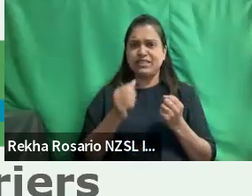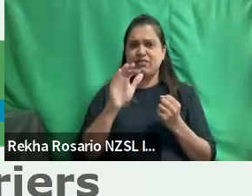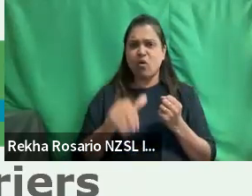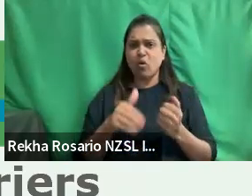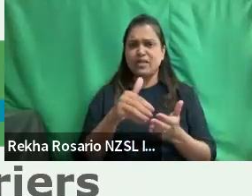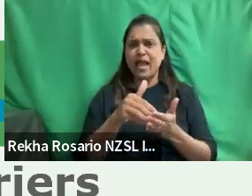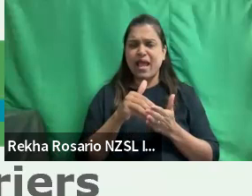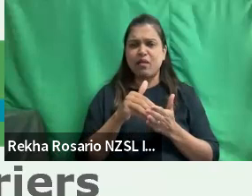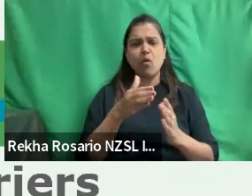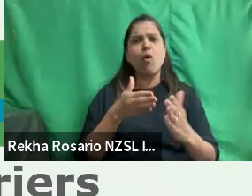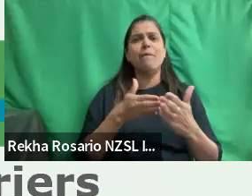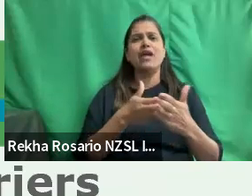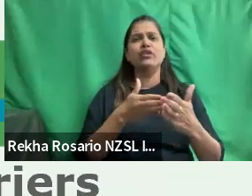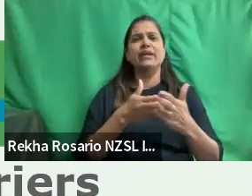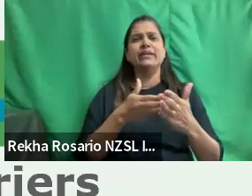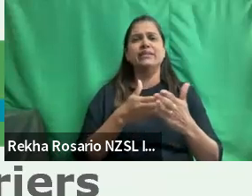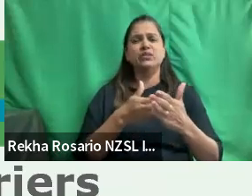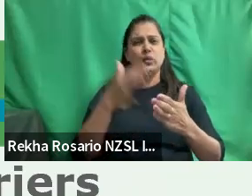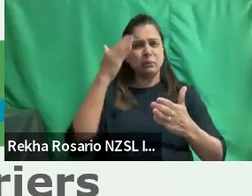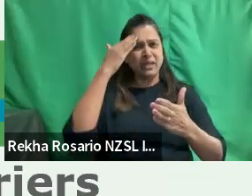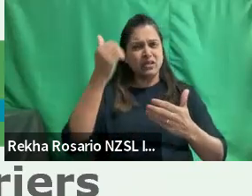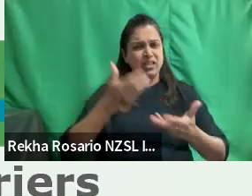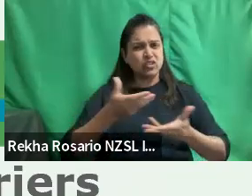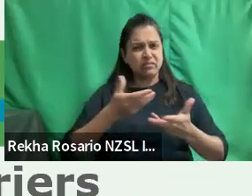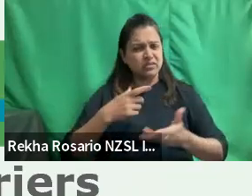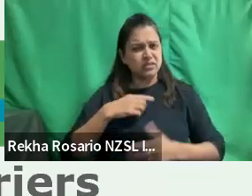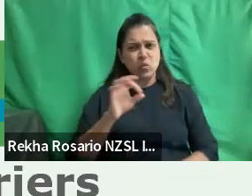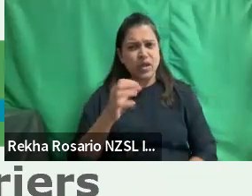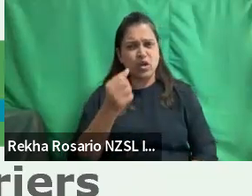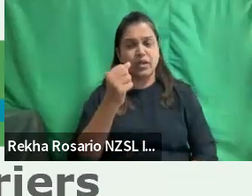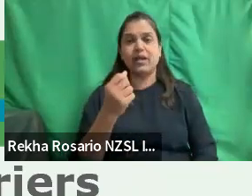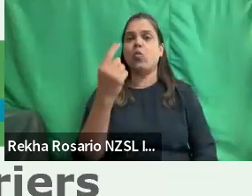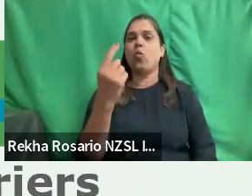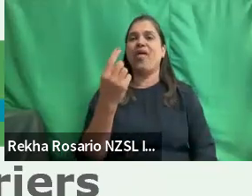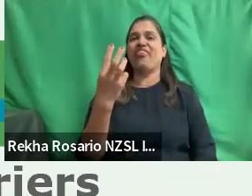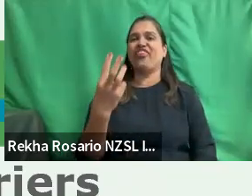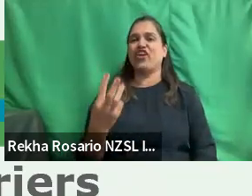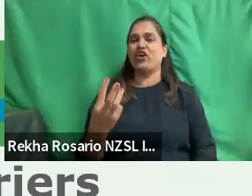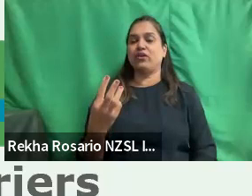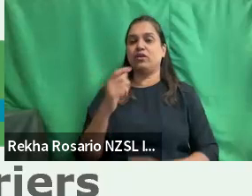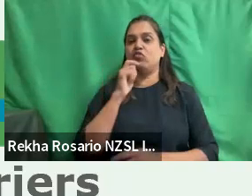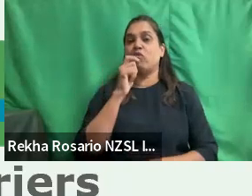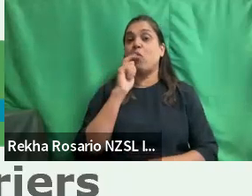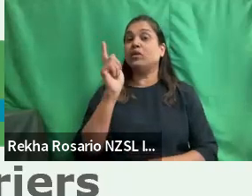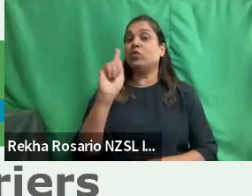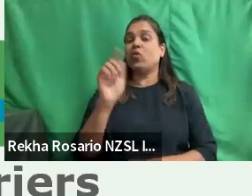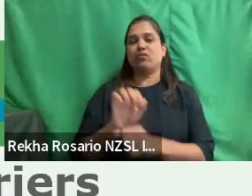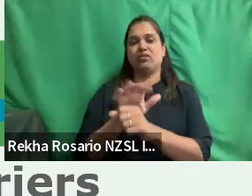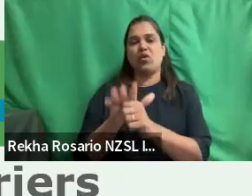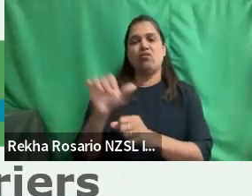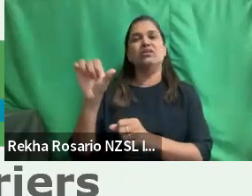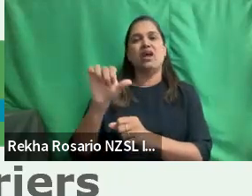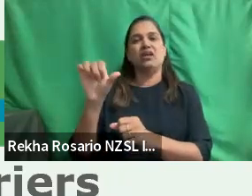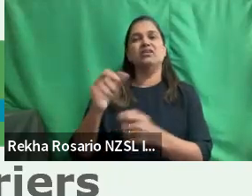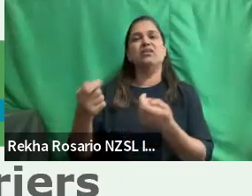with mental health services, we found that 1/3 reported that COVID-19 restrictions or